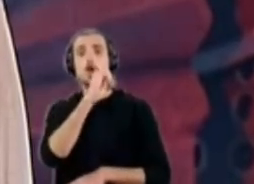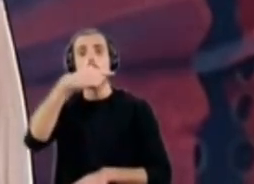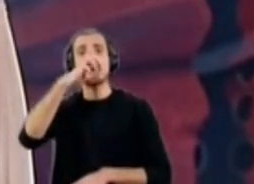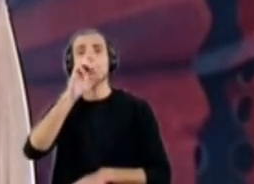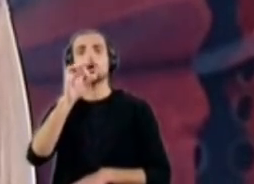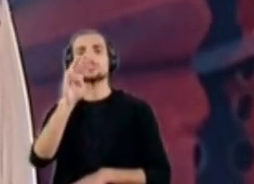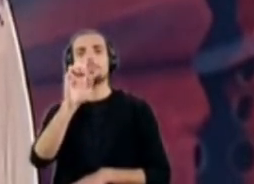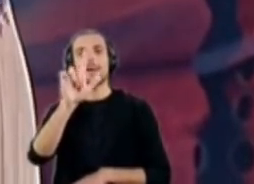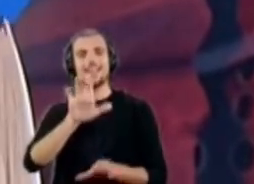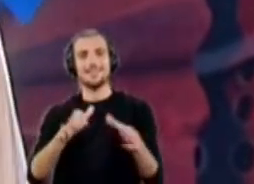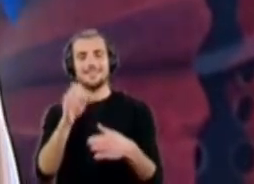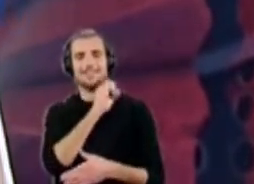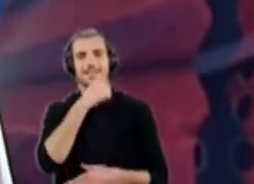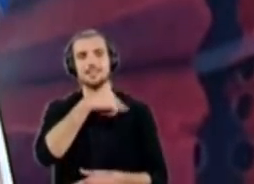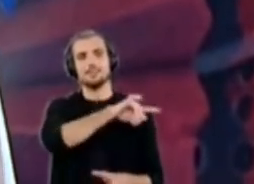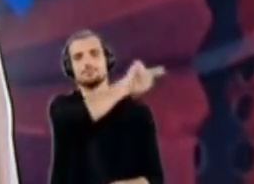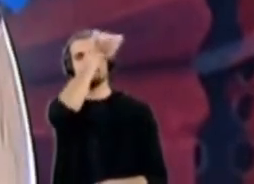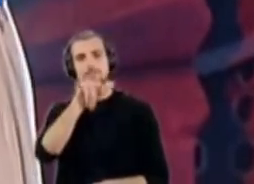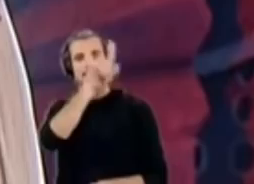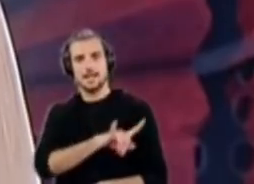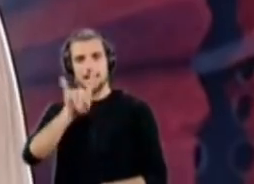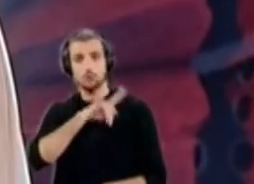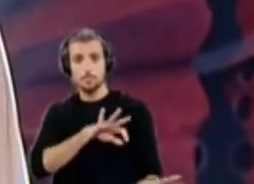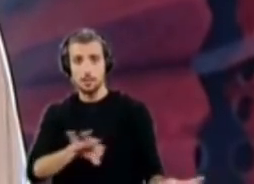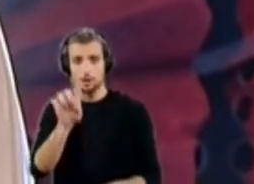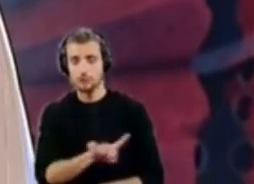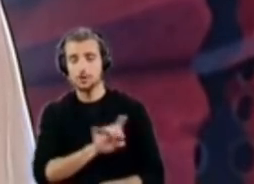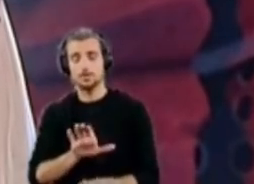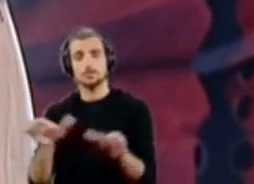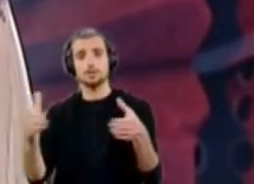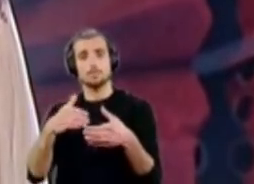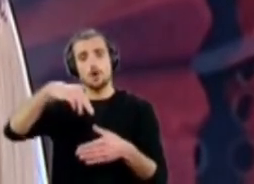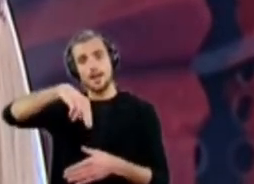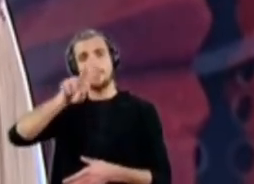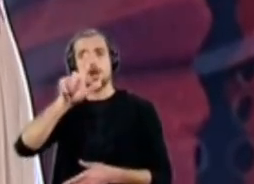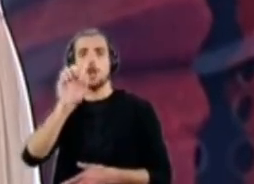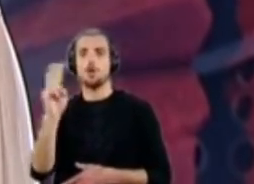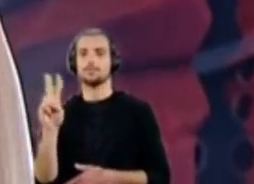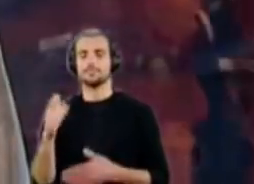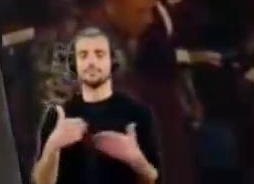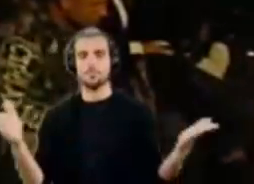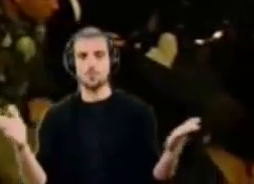Canarias, así que recibimos ya, ¿están preparados? El coro M-Low.